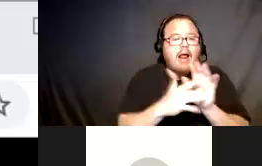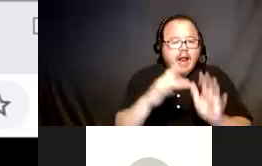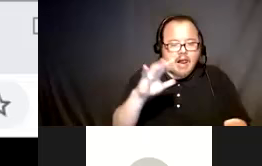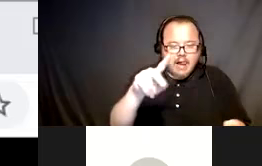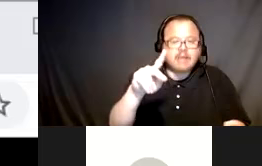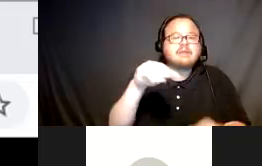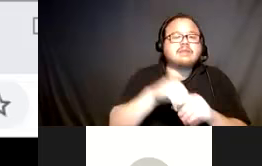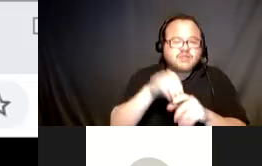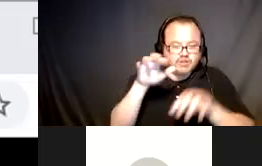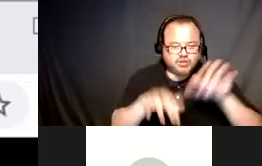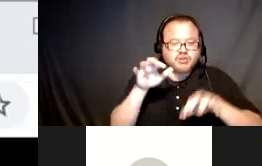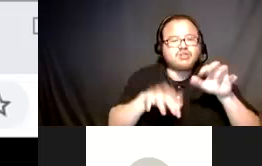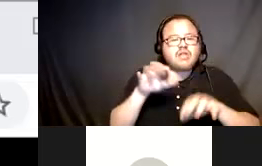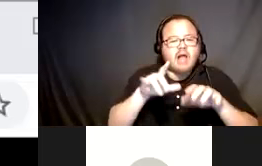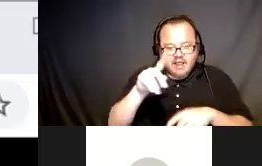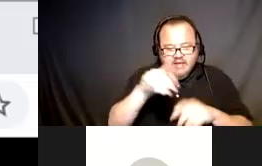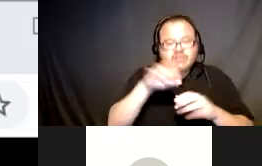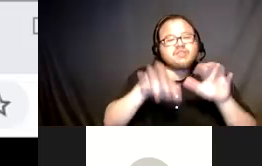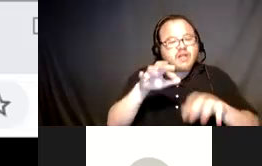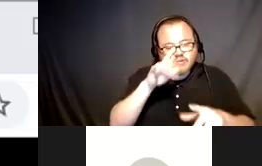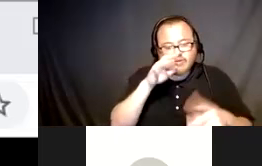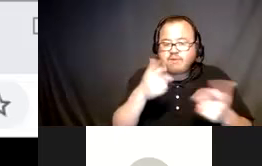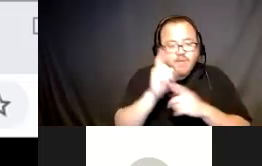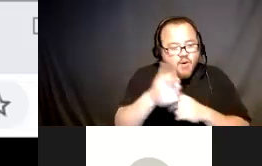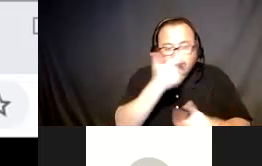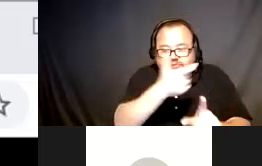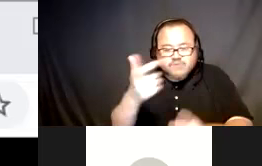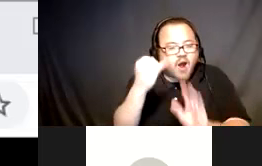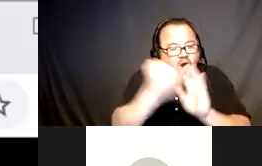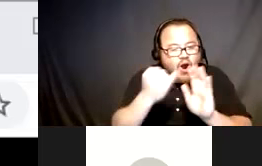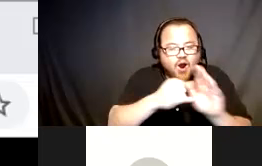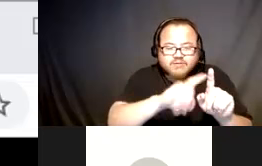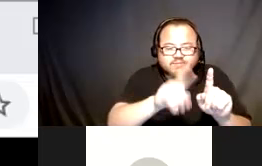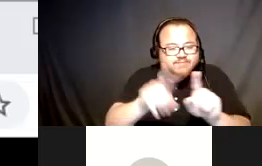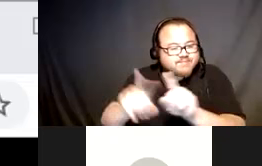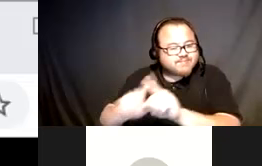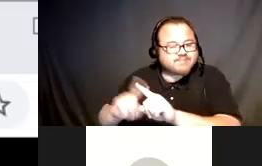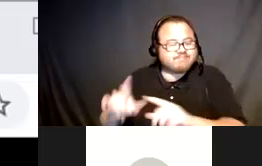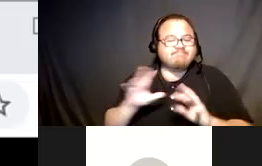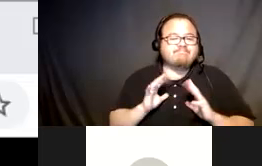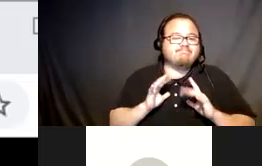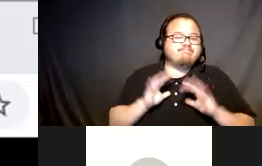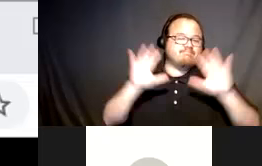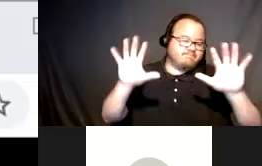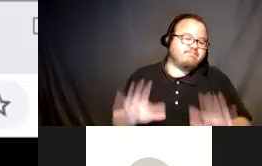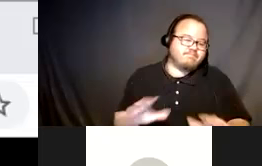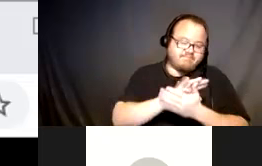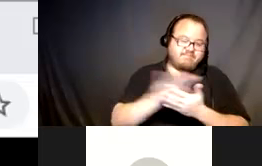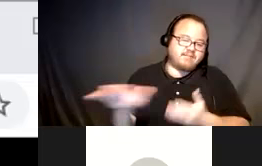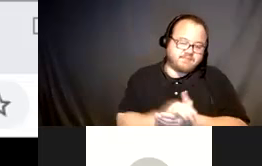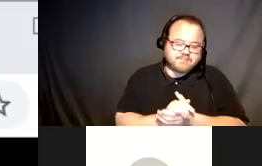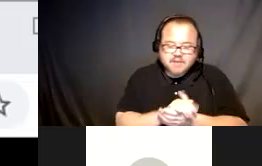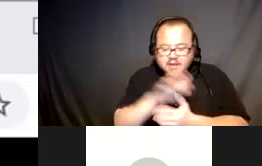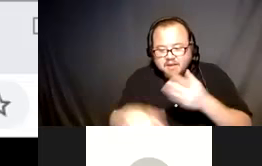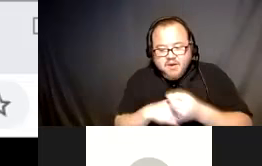chat. So when you have a moment, if you want to go and see the art that they created, it really was amazing. In